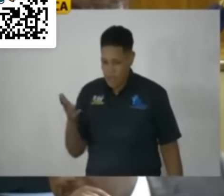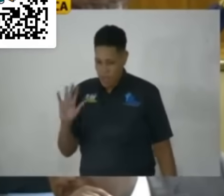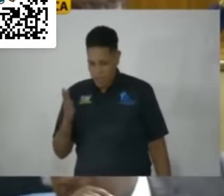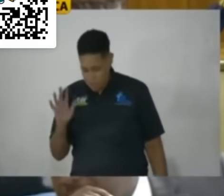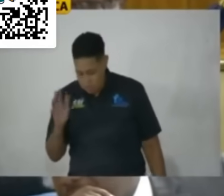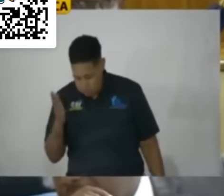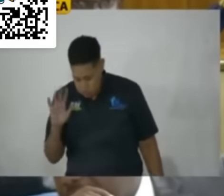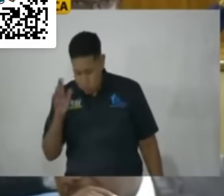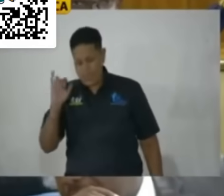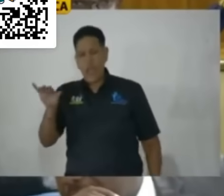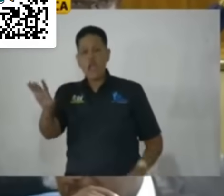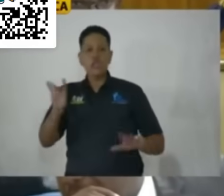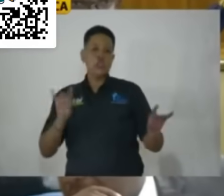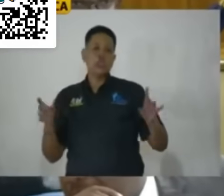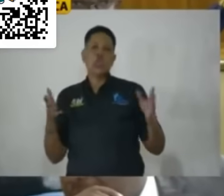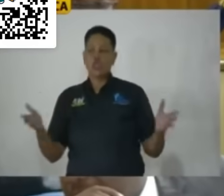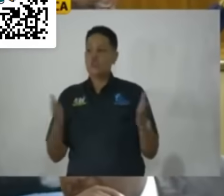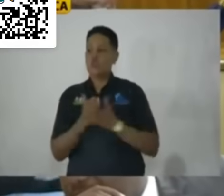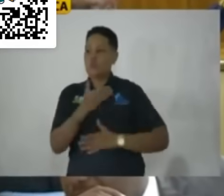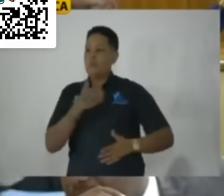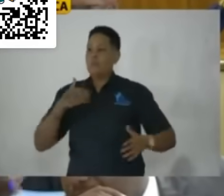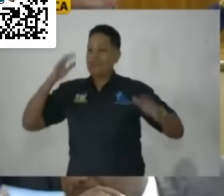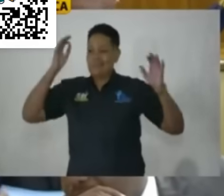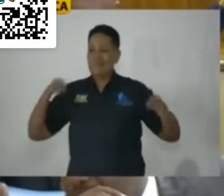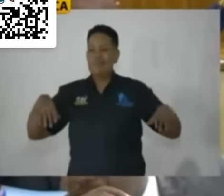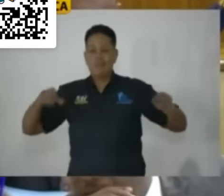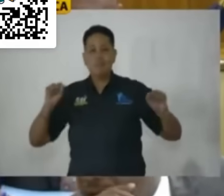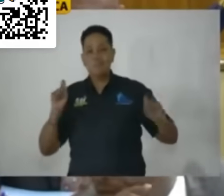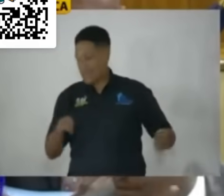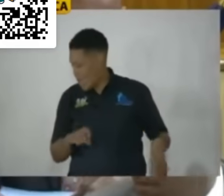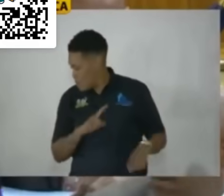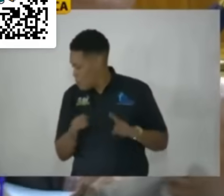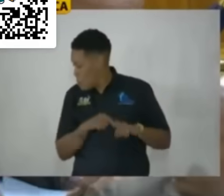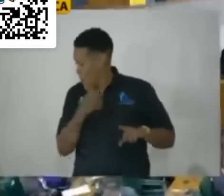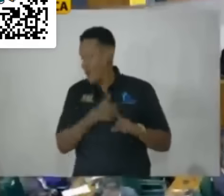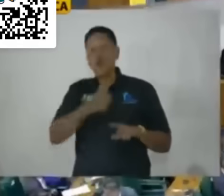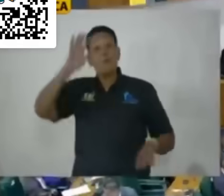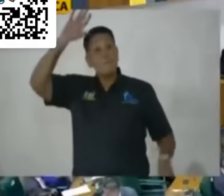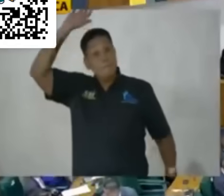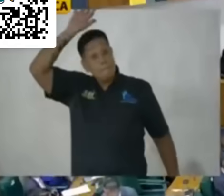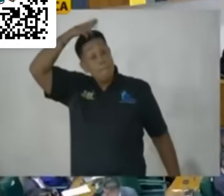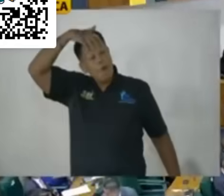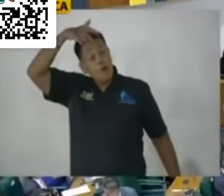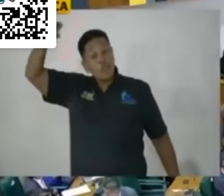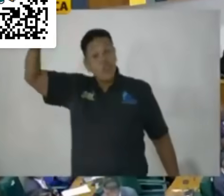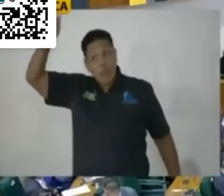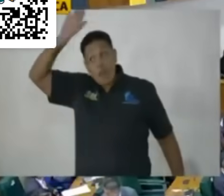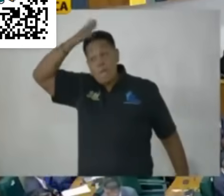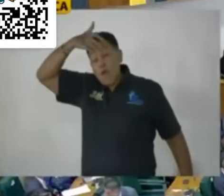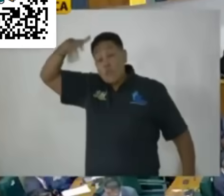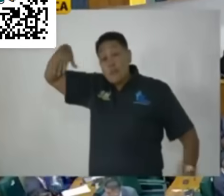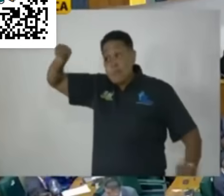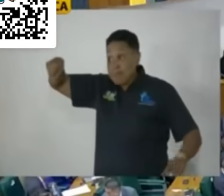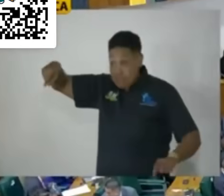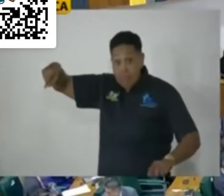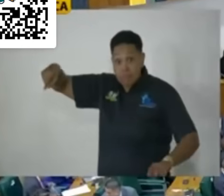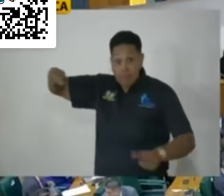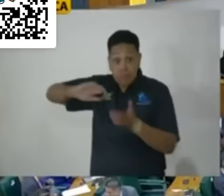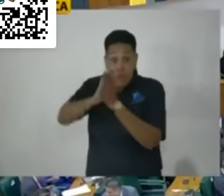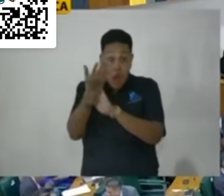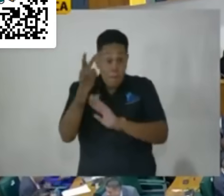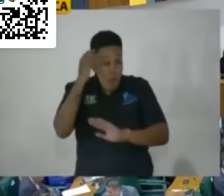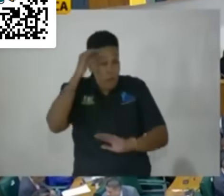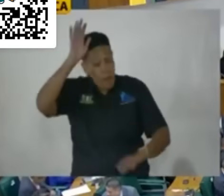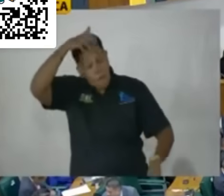allows that choice to be made by the members. When Portia Simpson Miller, the most honorable, became Prime